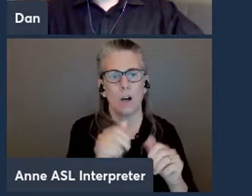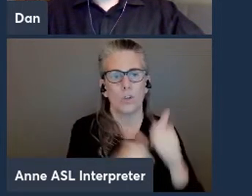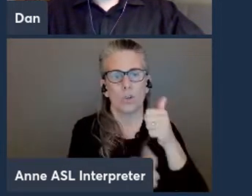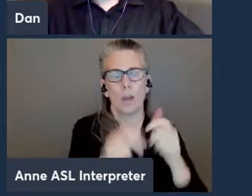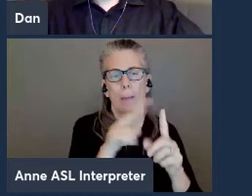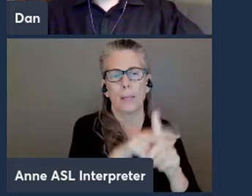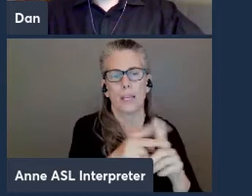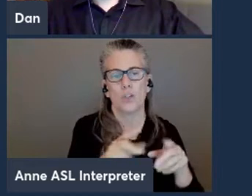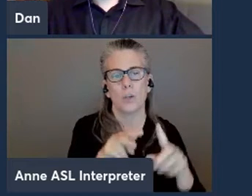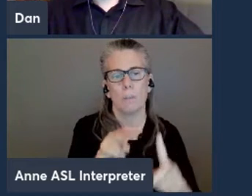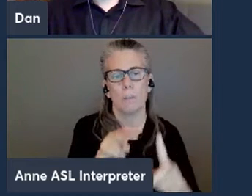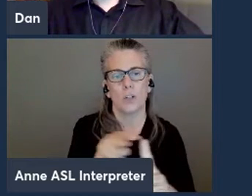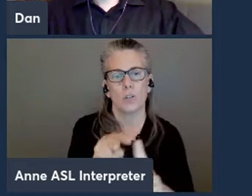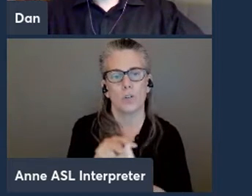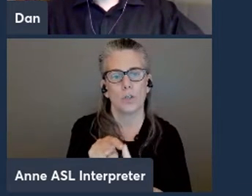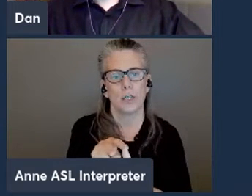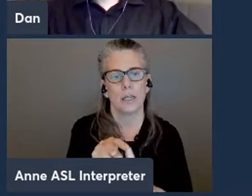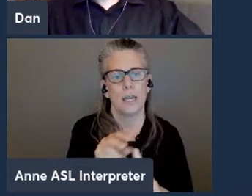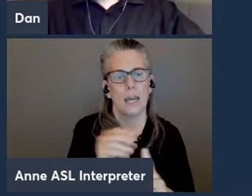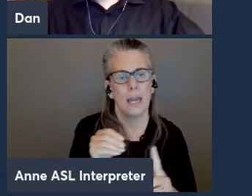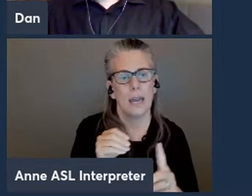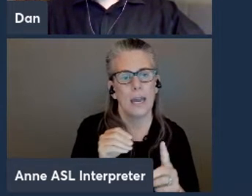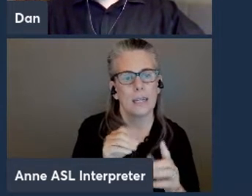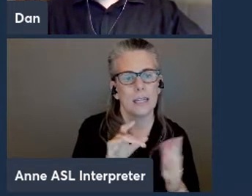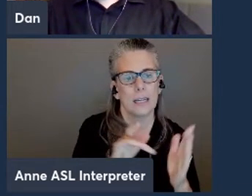now can click on RUM, which is pretty cool.